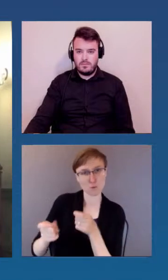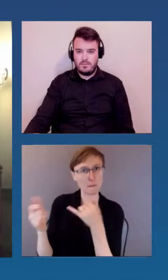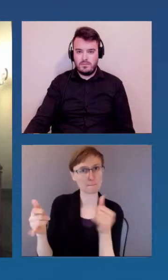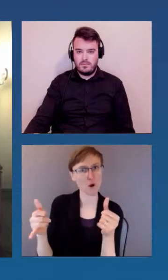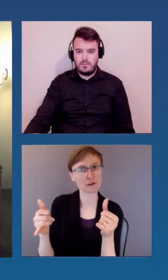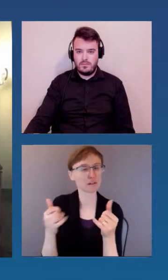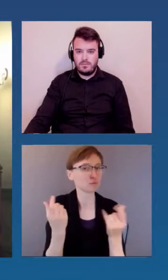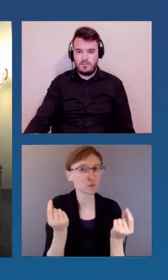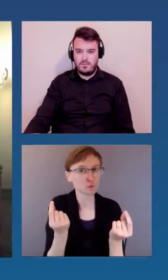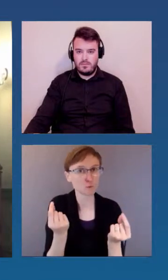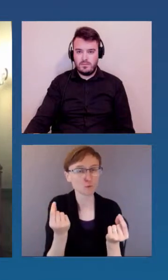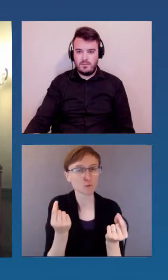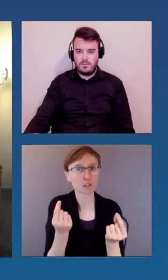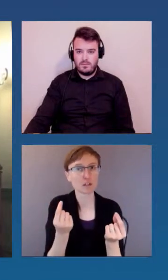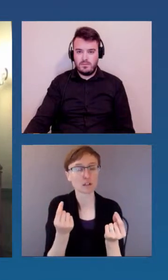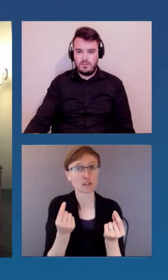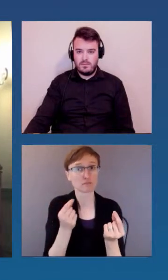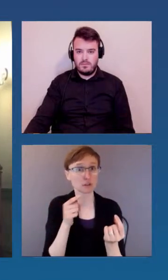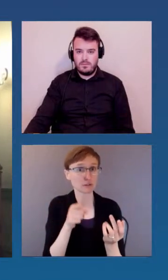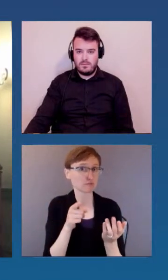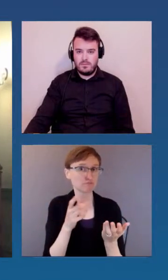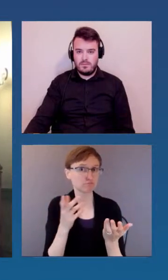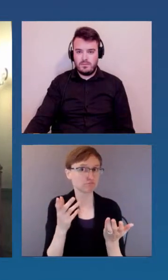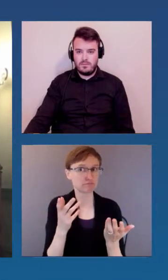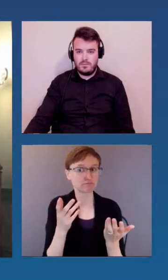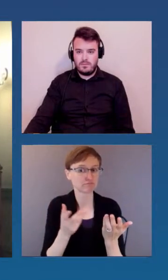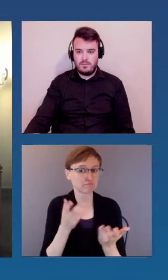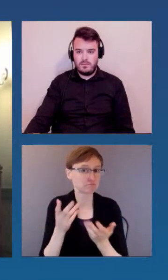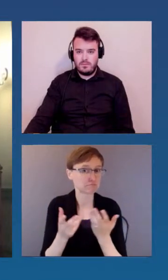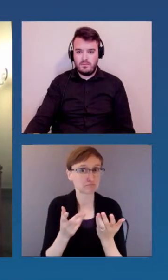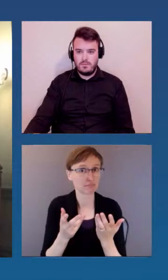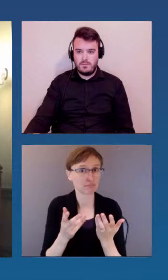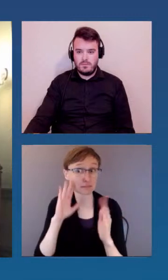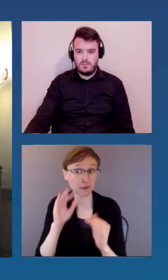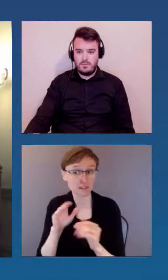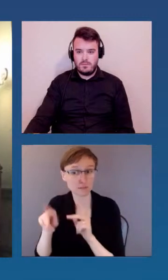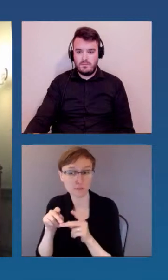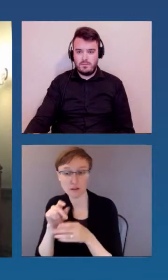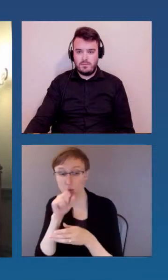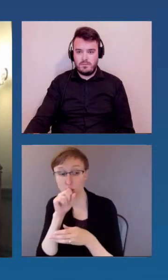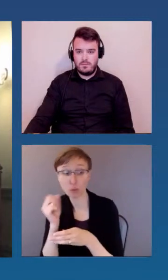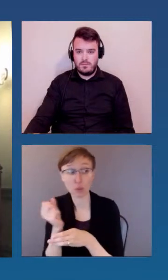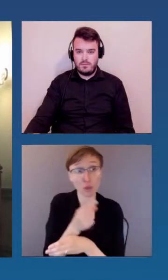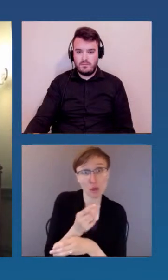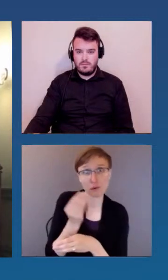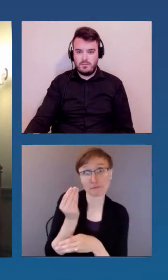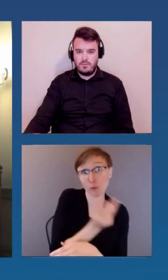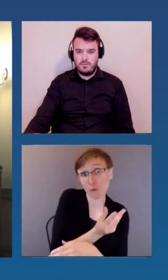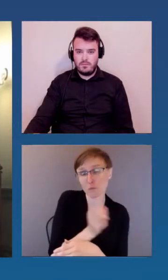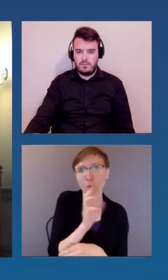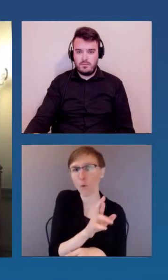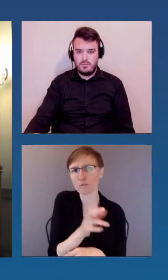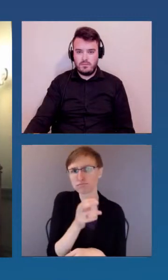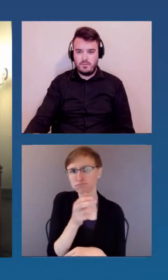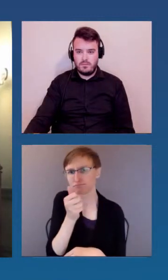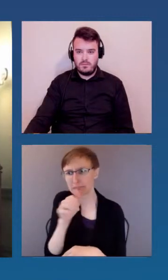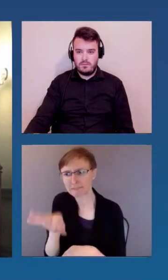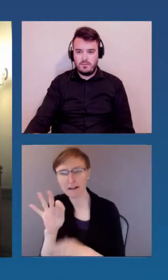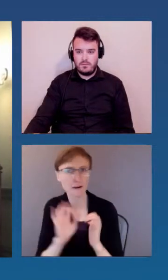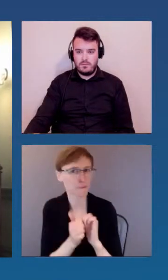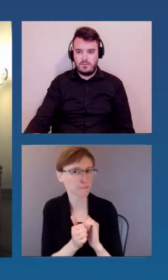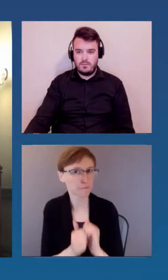Thank you. We will move on next to CBC Local. Hi there. I'm not sure who wants to take this question,